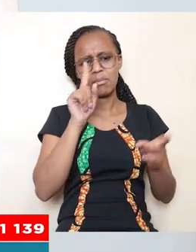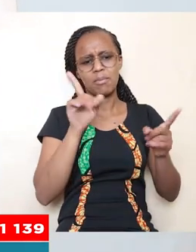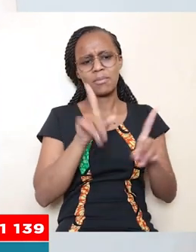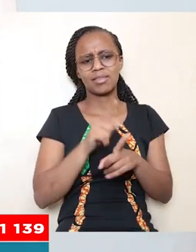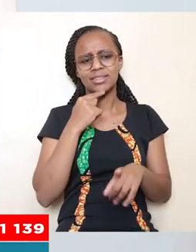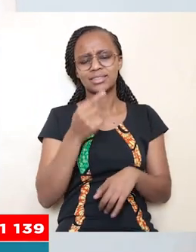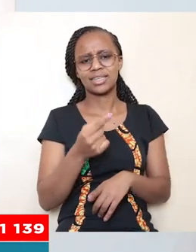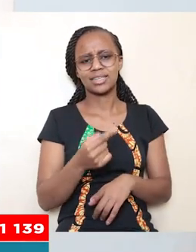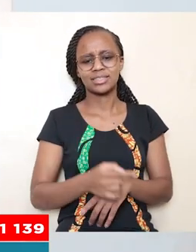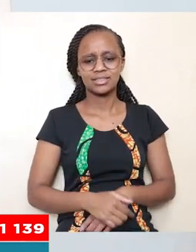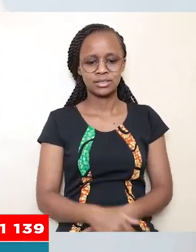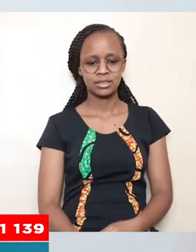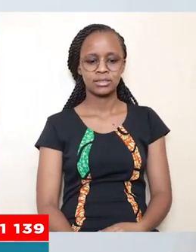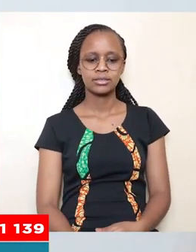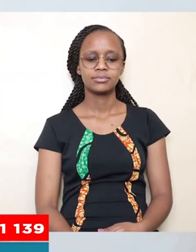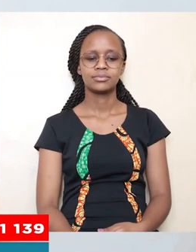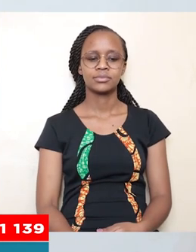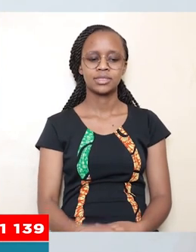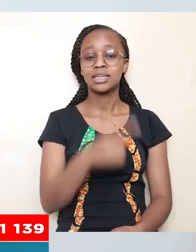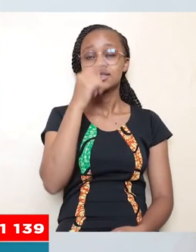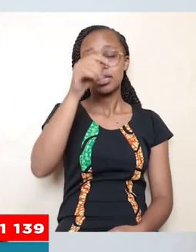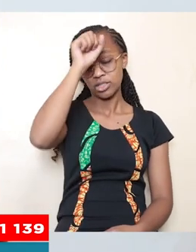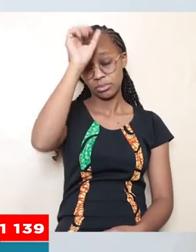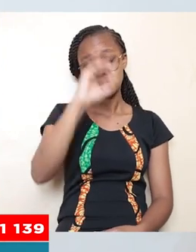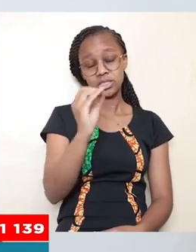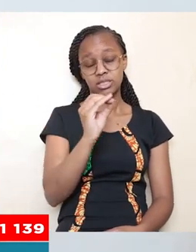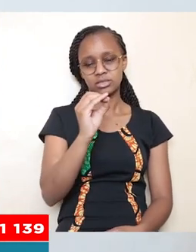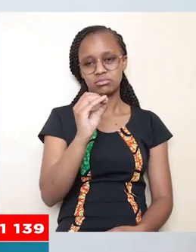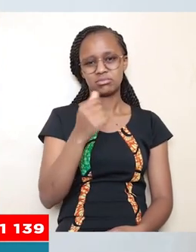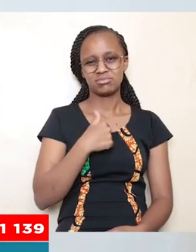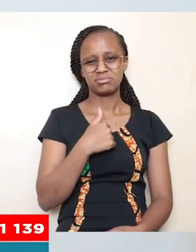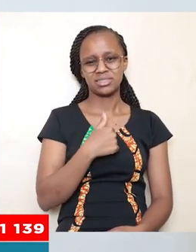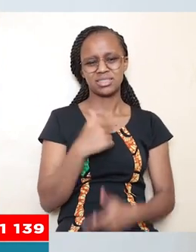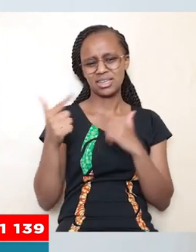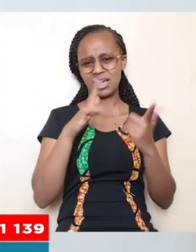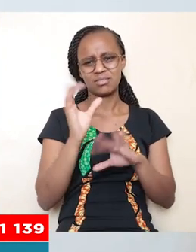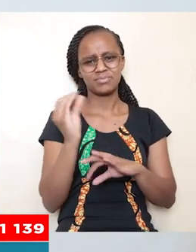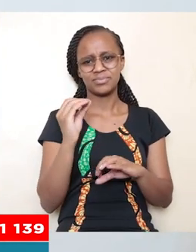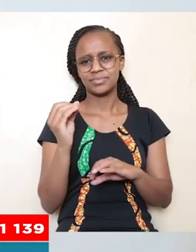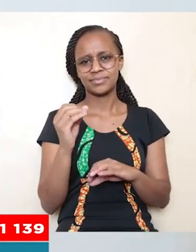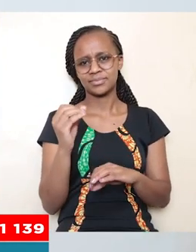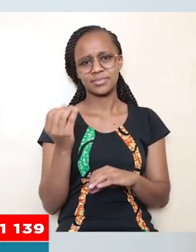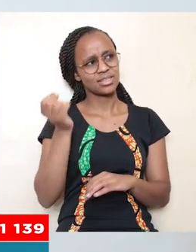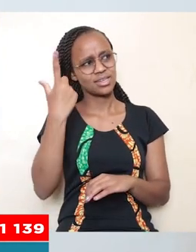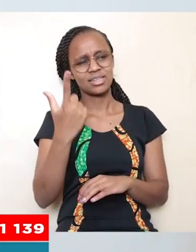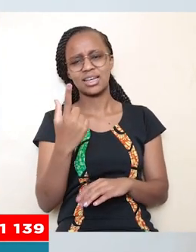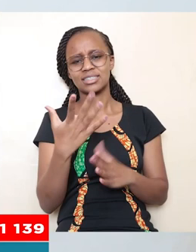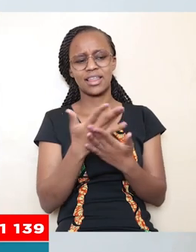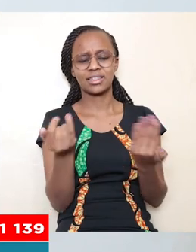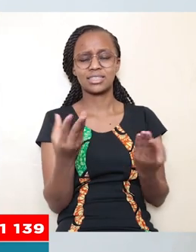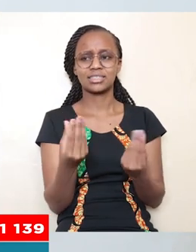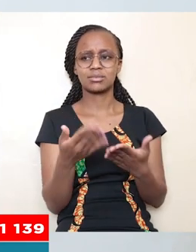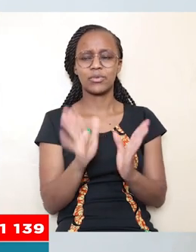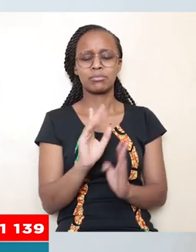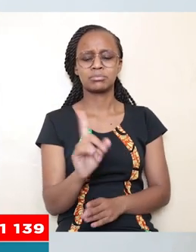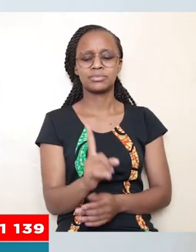alisema. Lakini because you cannot tell him yeye ni mjiga na mwambia mimi sitagi na wewe because you don't get things easily.